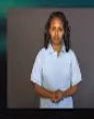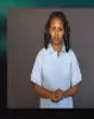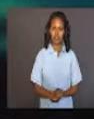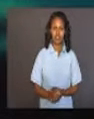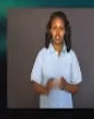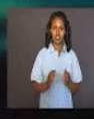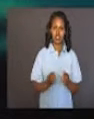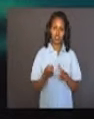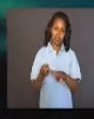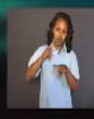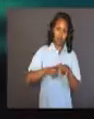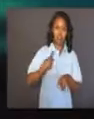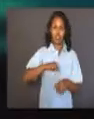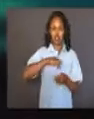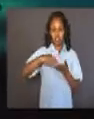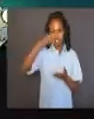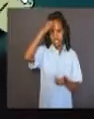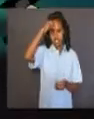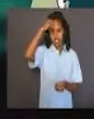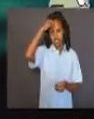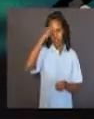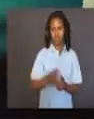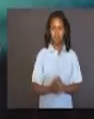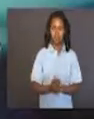Let's get back to our lesson.